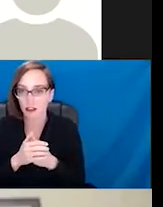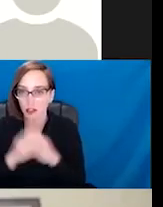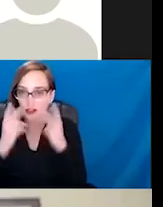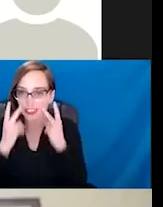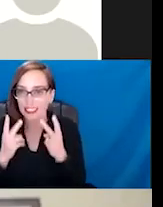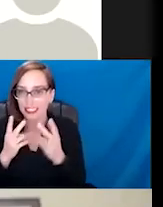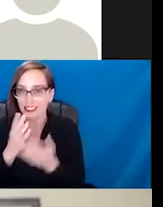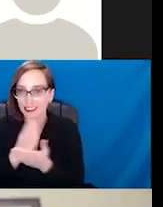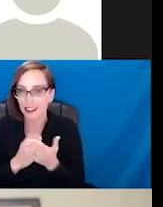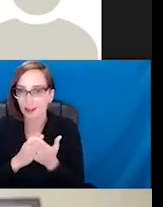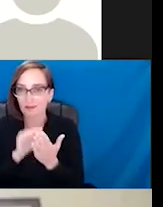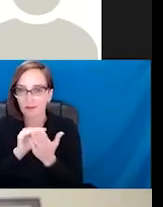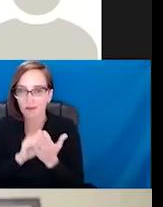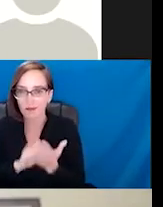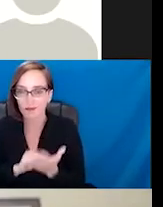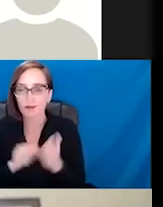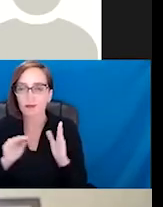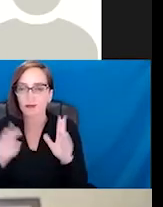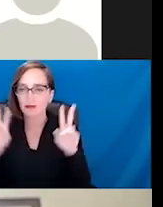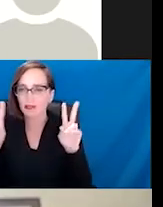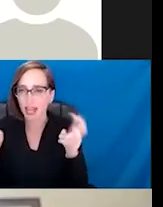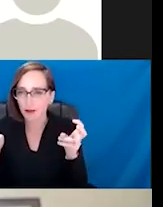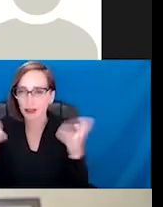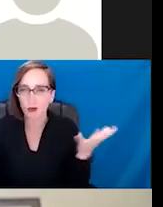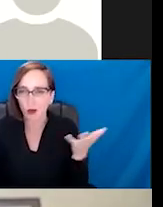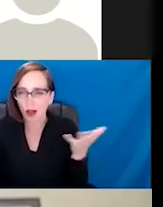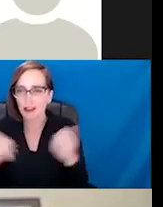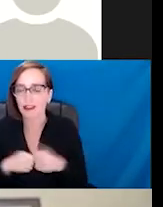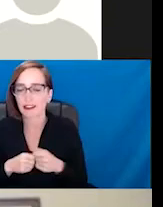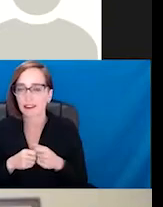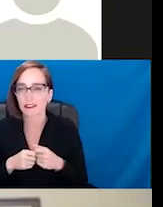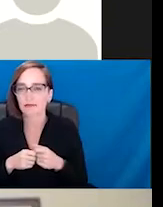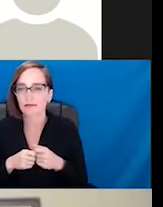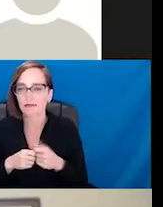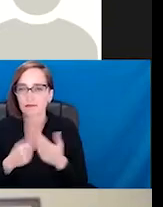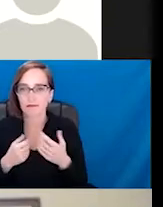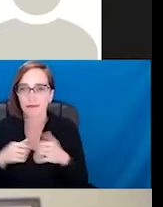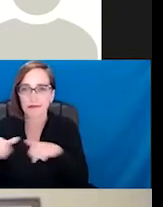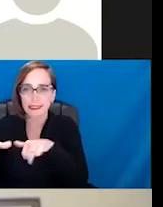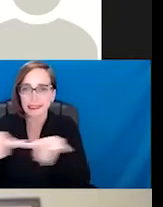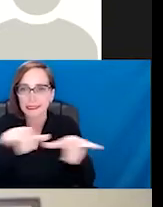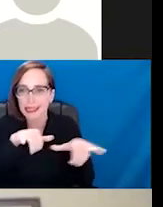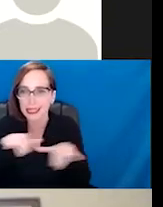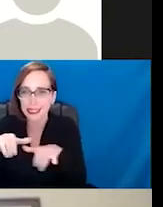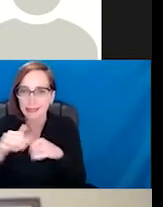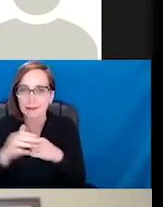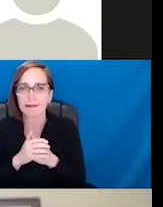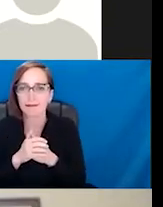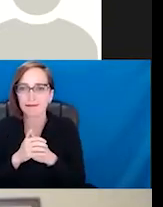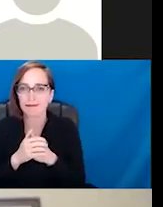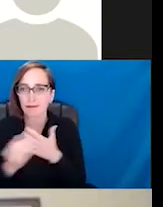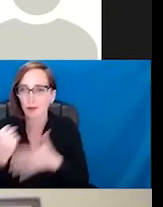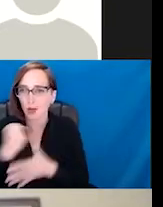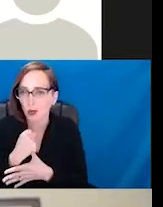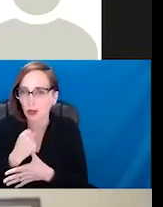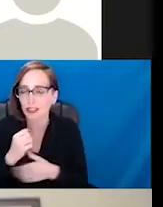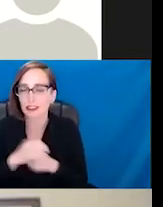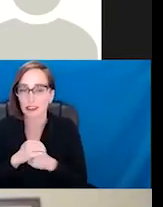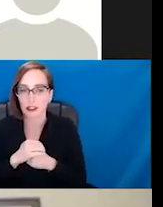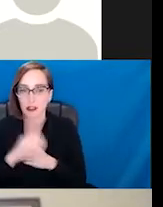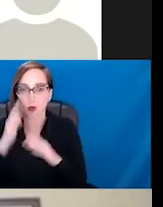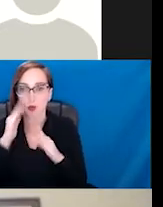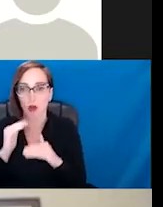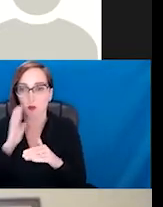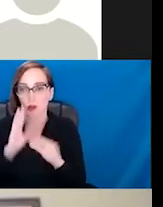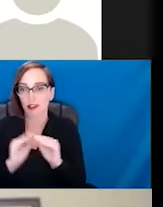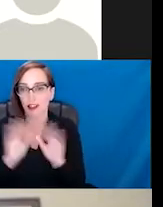of the different topics, themes. Our hope is that kind of just reaffirms kind of the